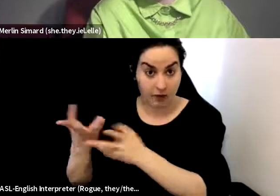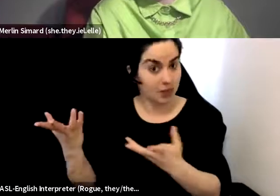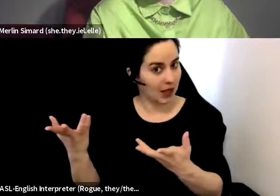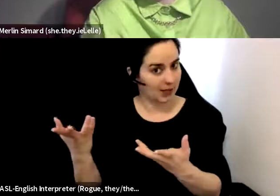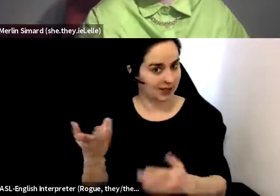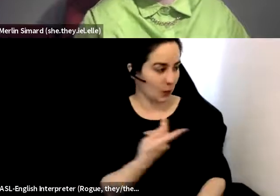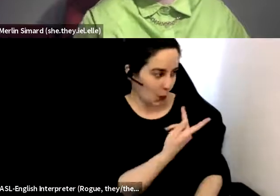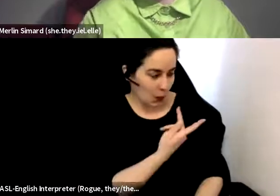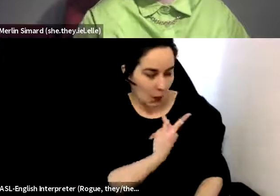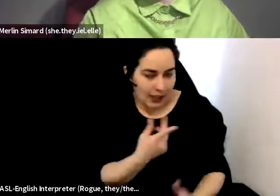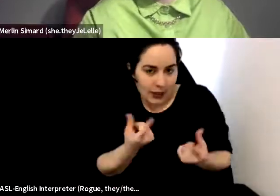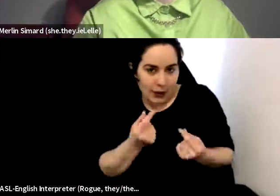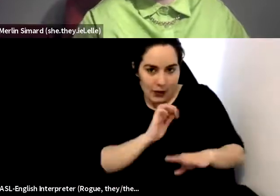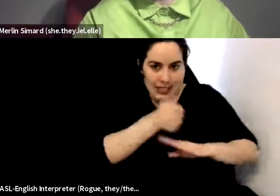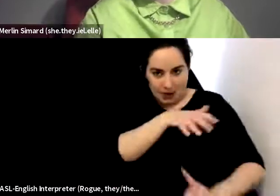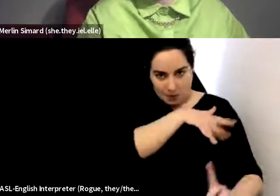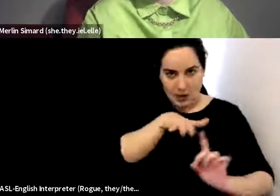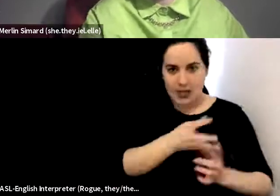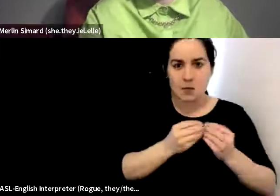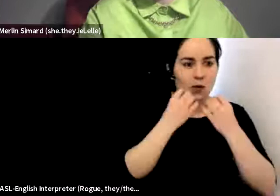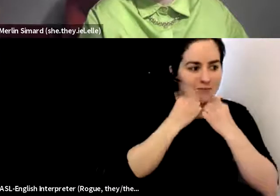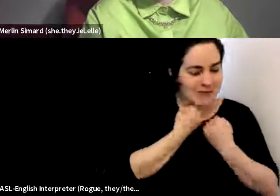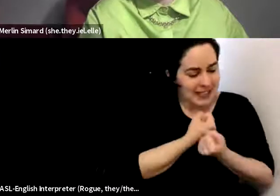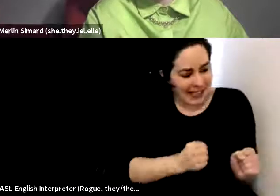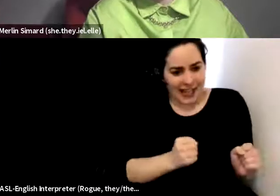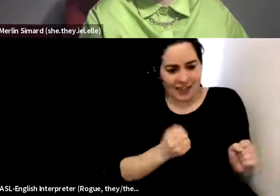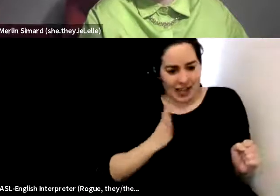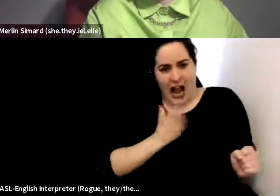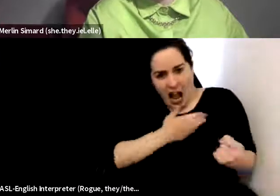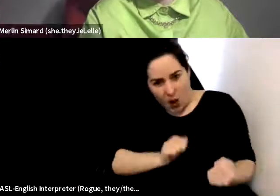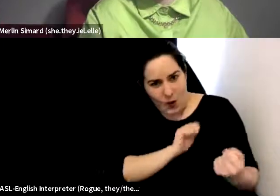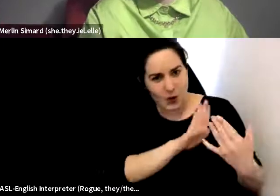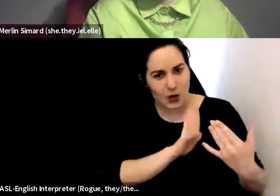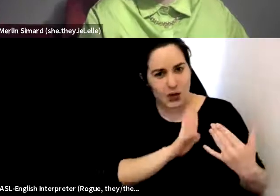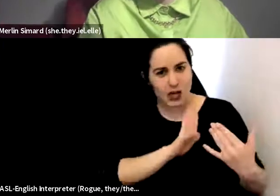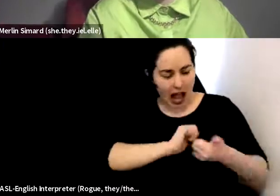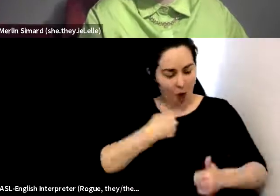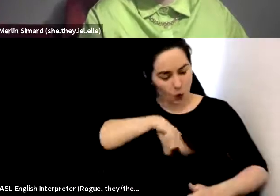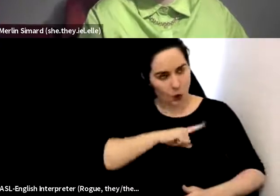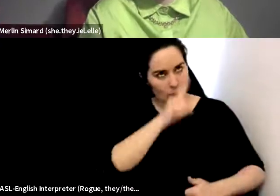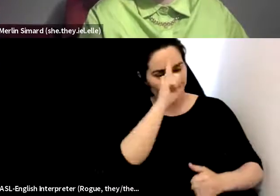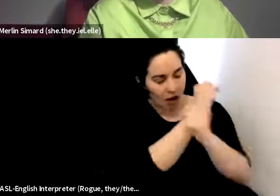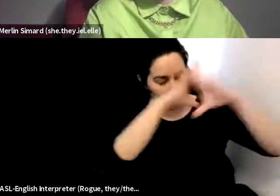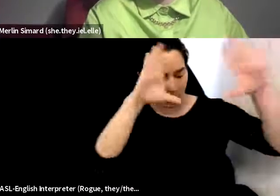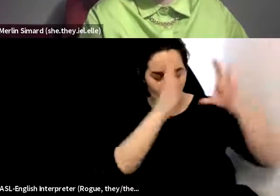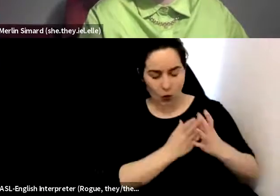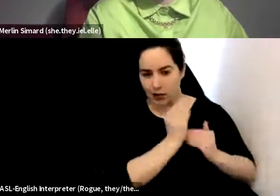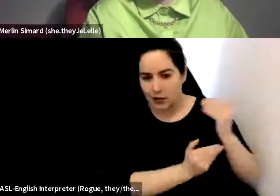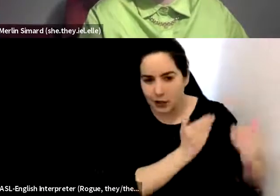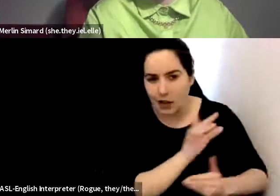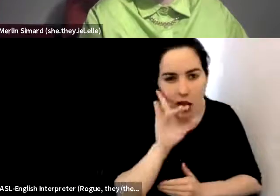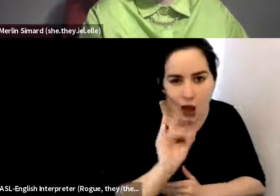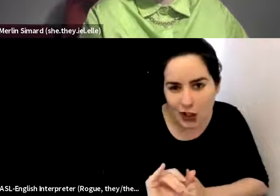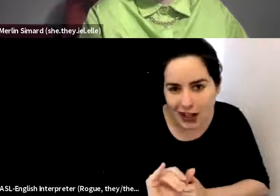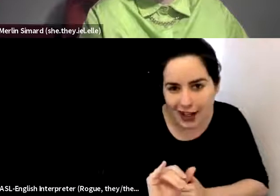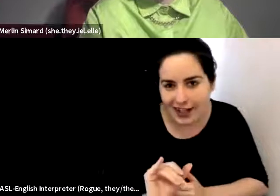hold the spaces. And why wouldn't we do it in that way, in the way that we want to see the world being built? After we